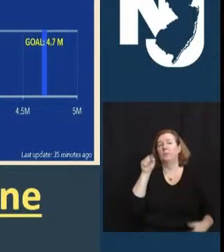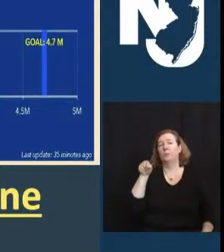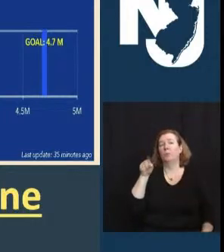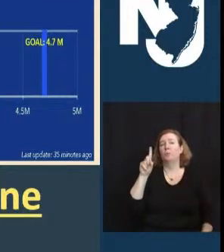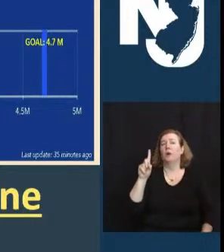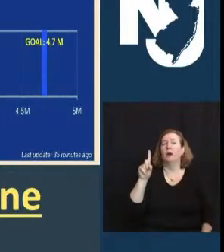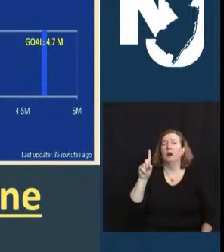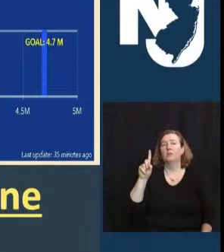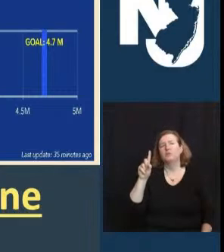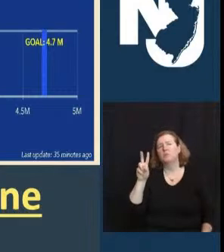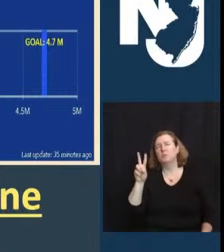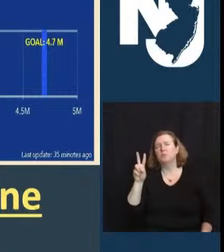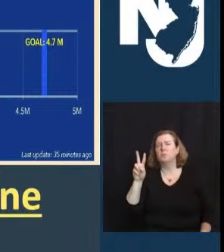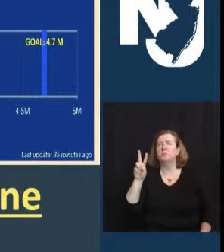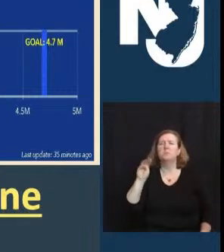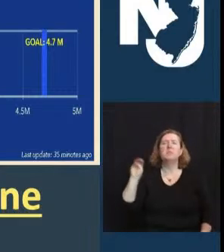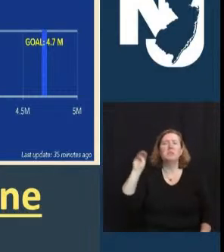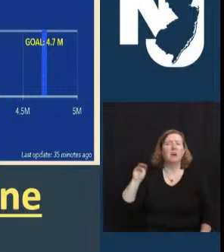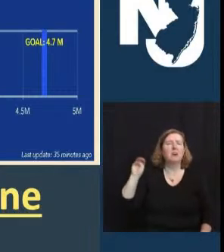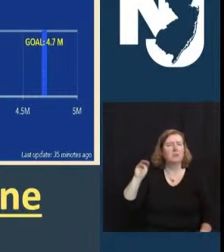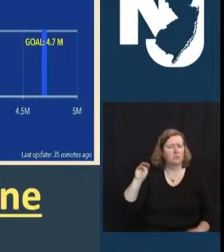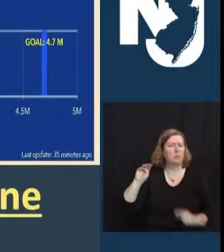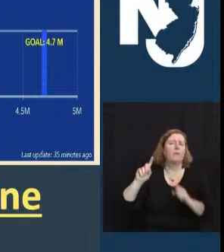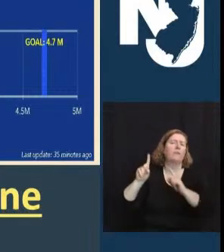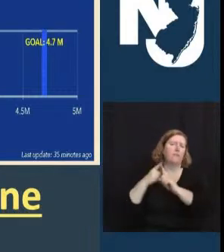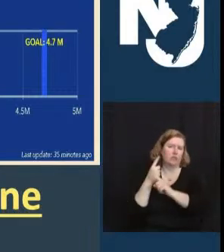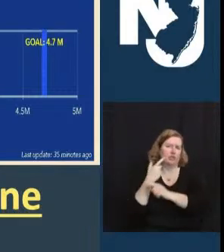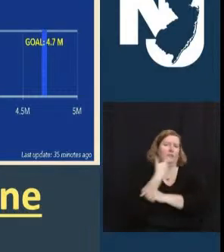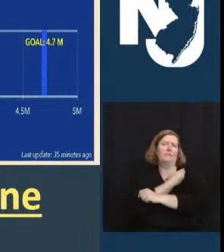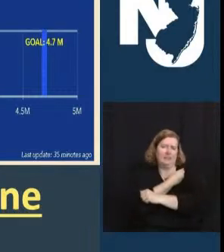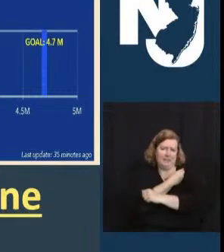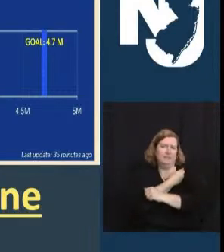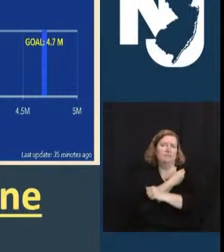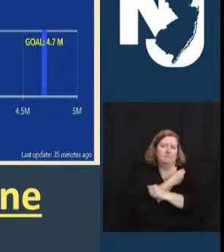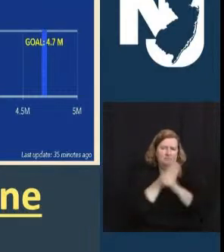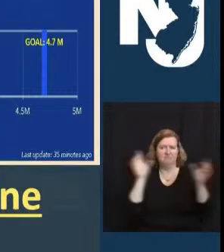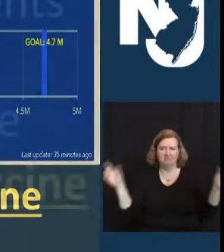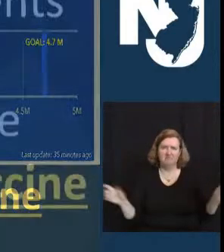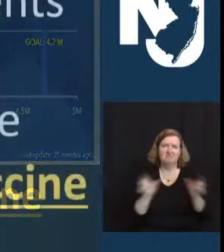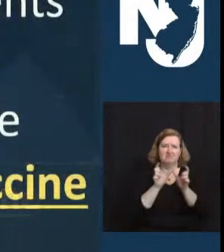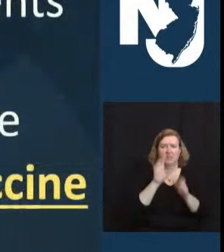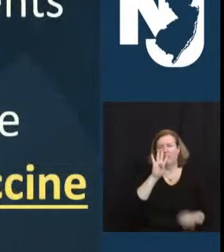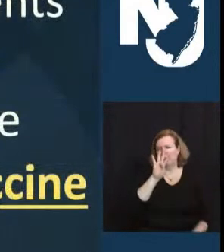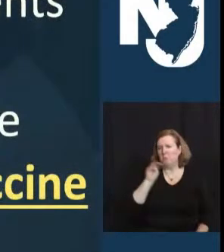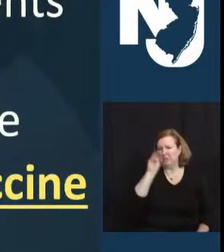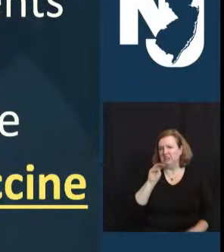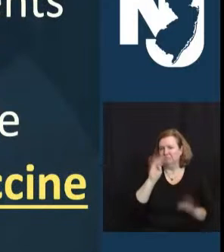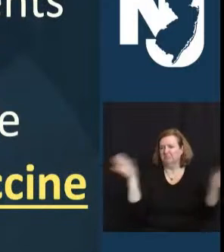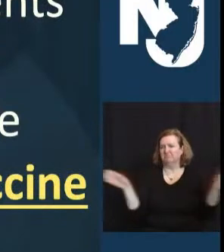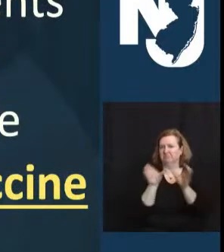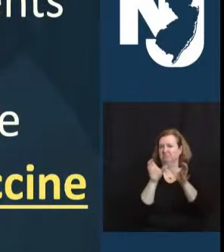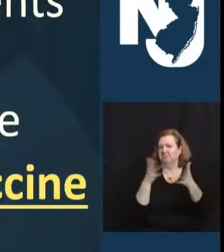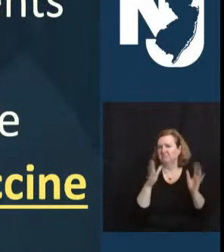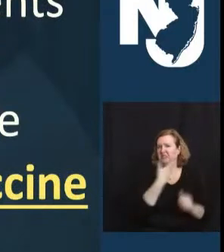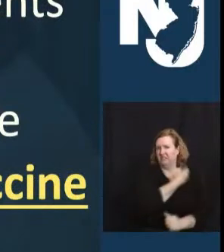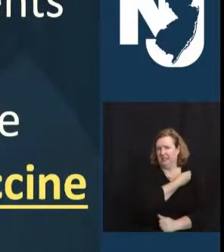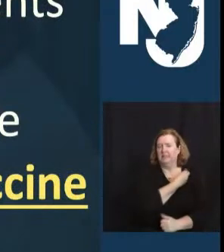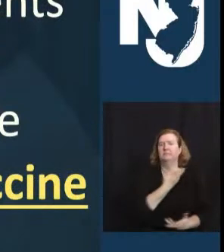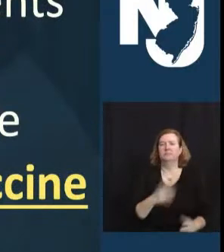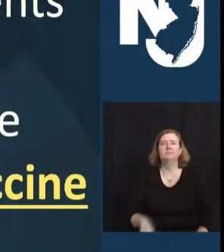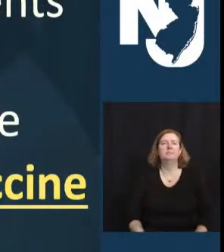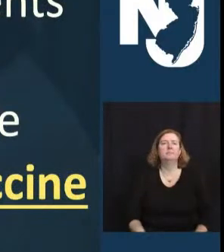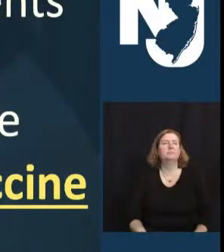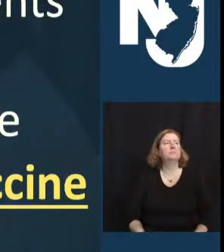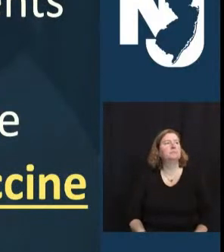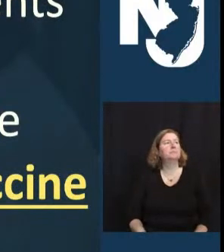3.122 million folks who have had at least their first dose. Our partners at Atlantic Care, who are assisting